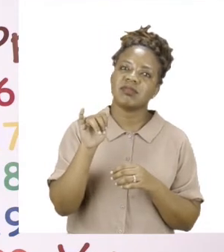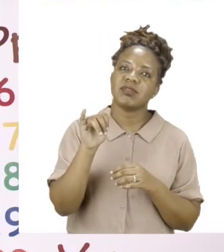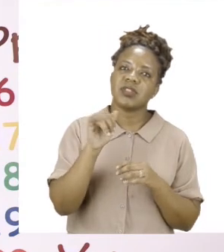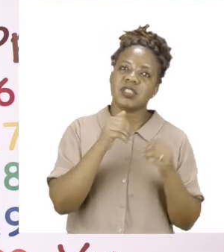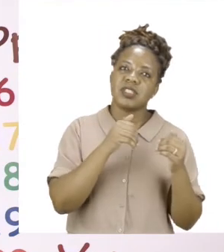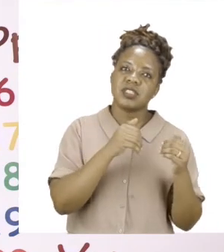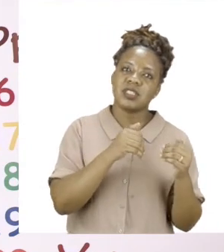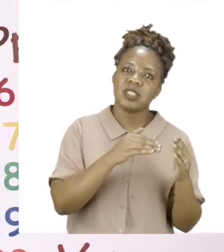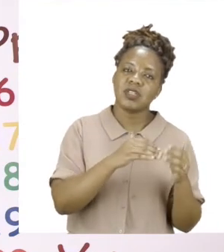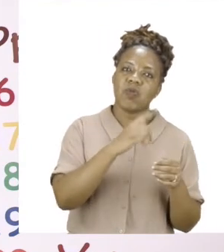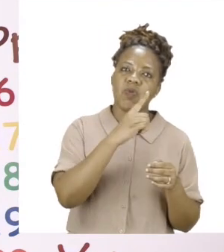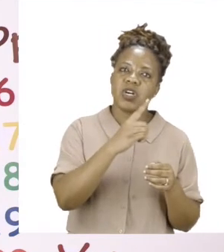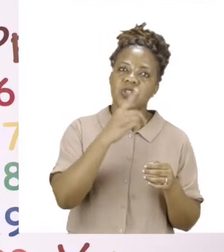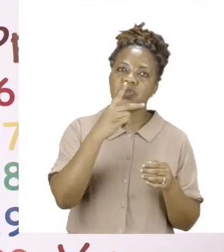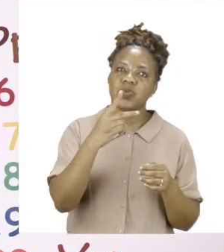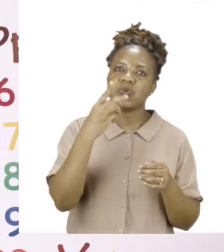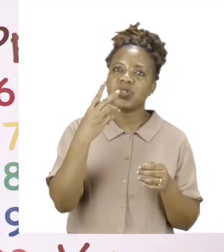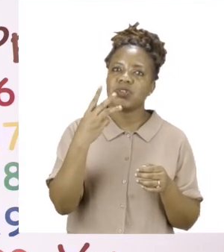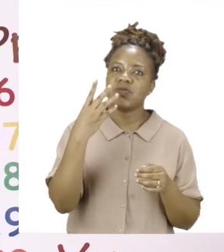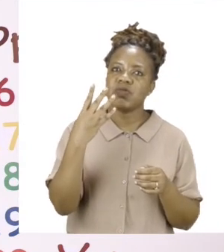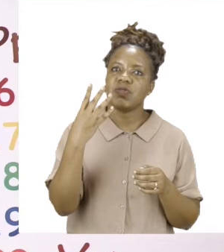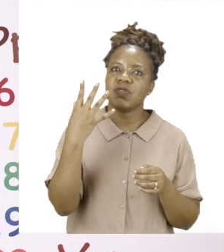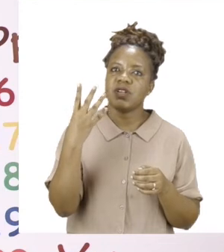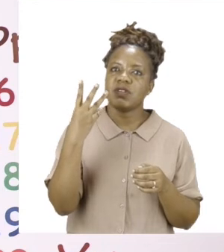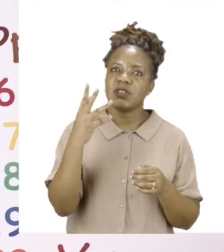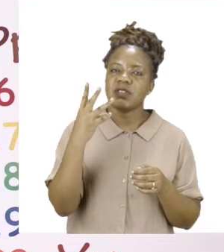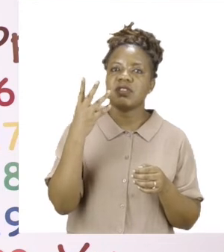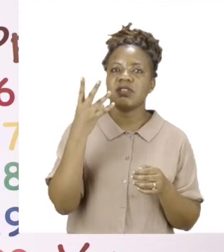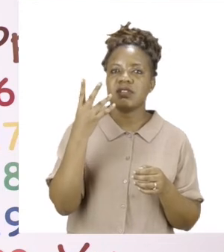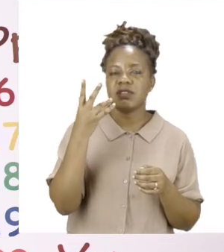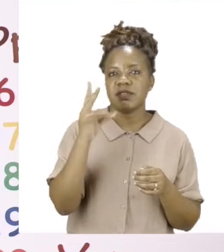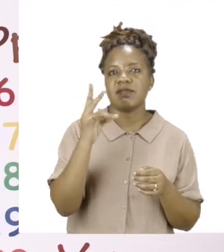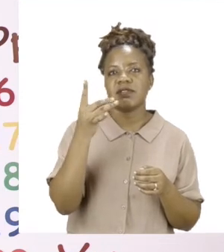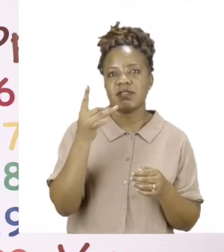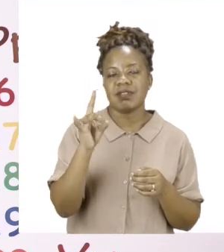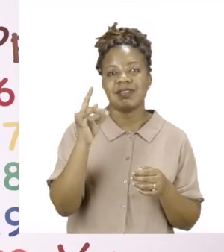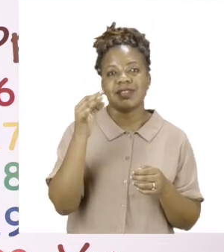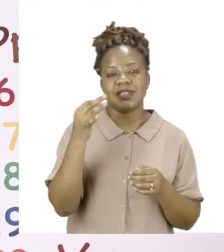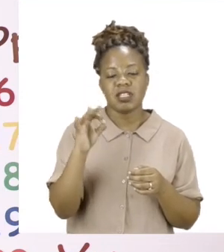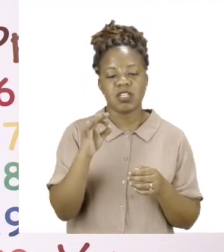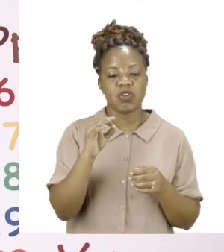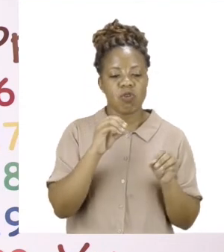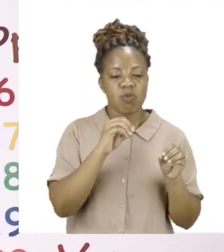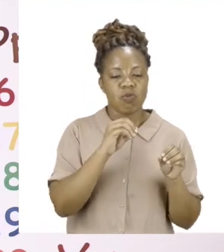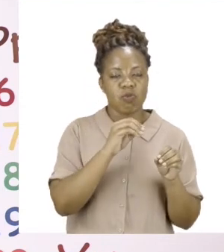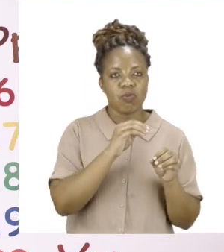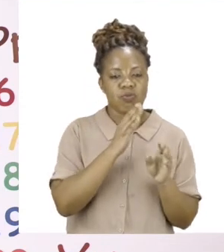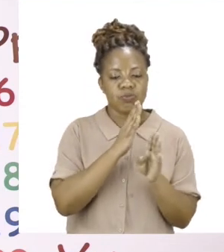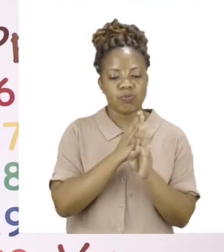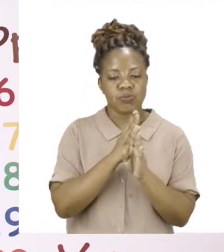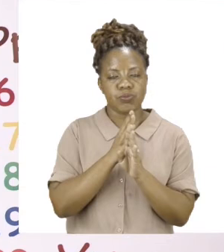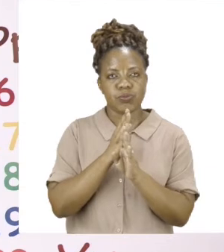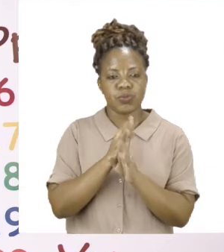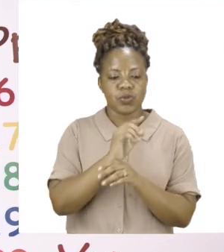friends. That way we will know that we're moving from the least or the smallest going all the